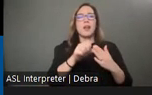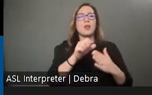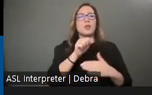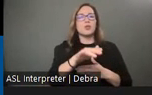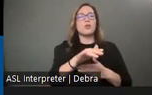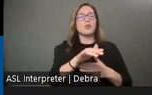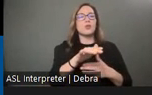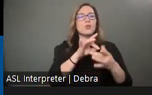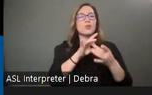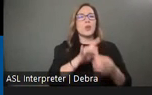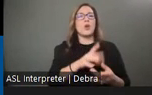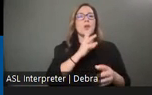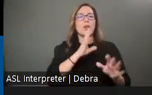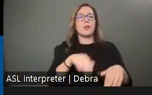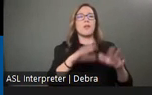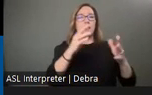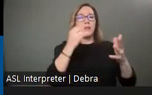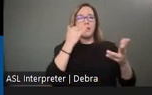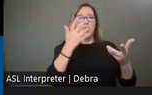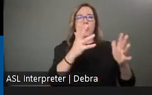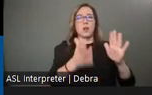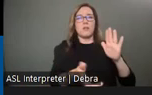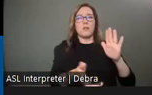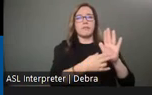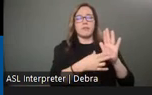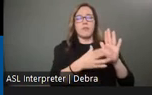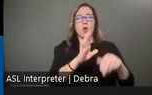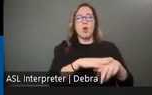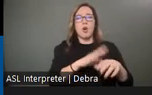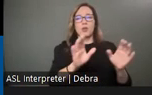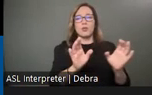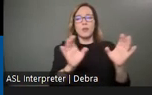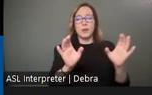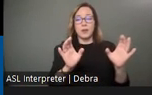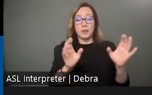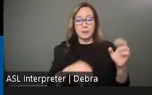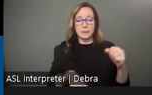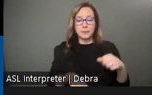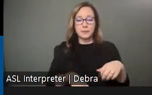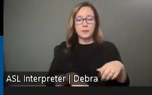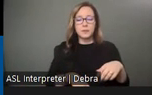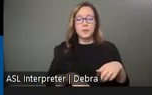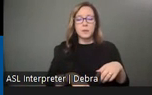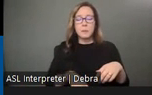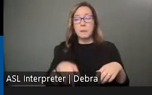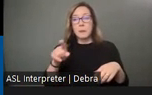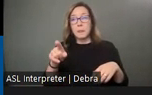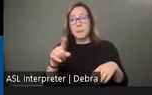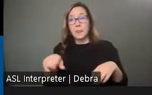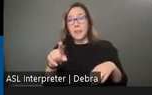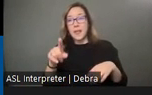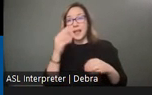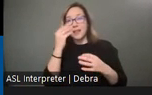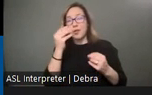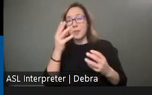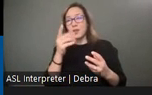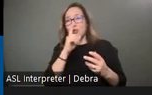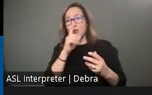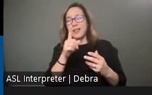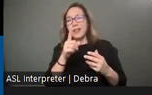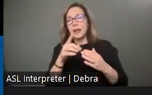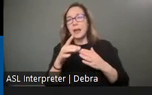on a certificate. A lot of that information that you've actually asked about is really driven by the